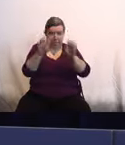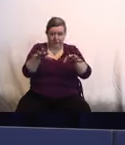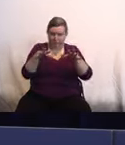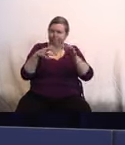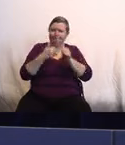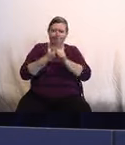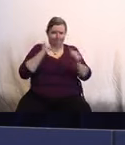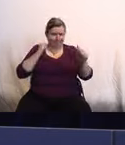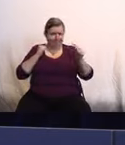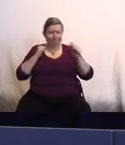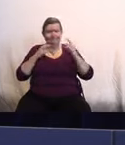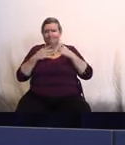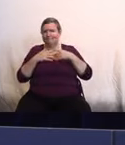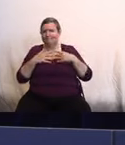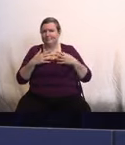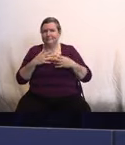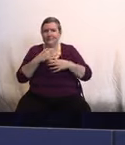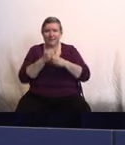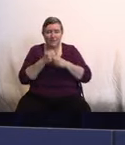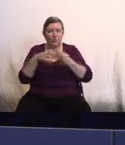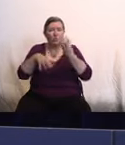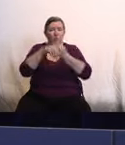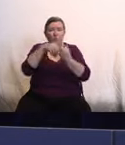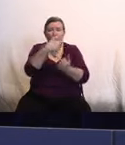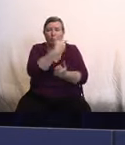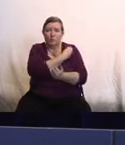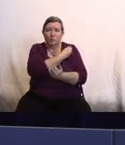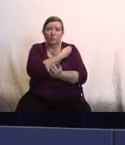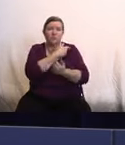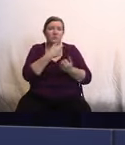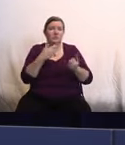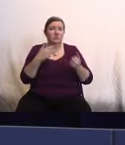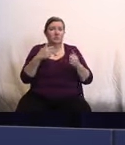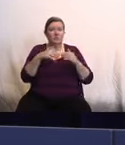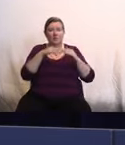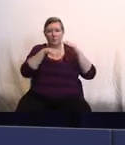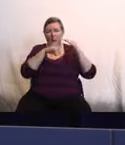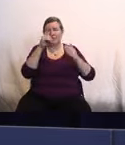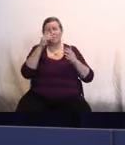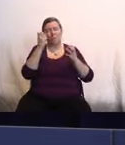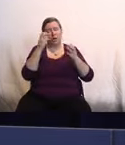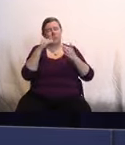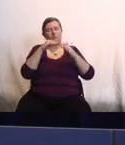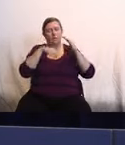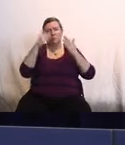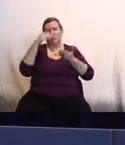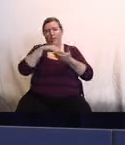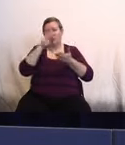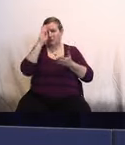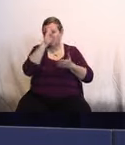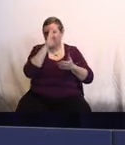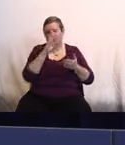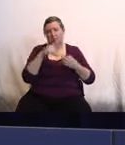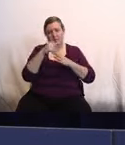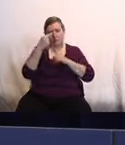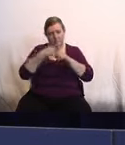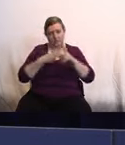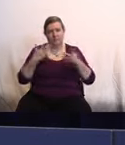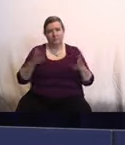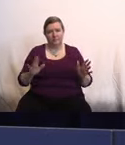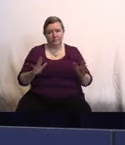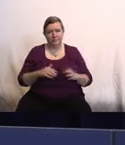getting boosted, we certainly can get there again. I do want to make a comment about nurses.